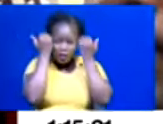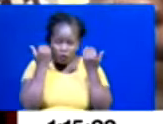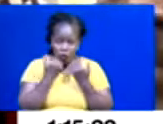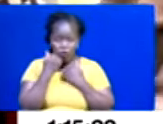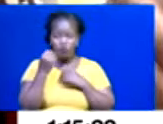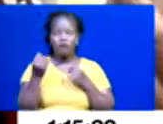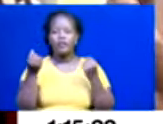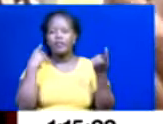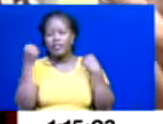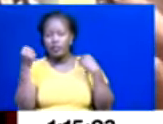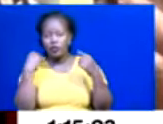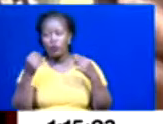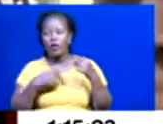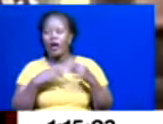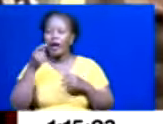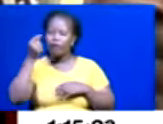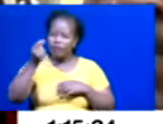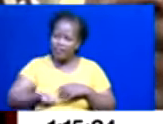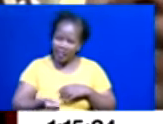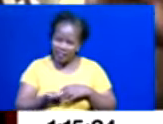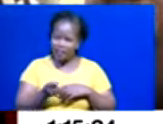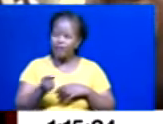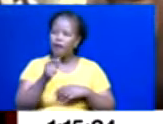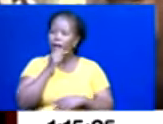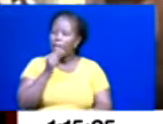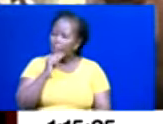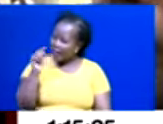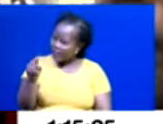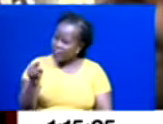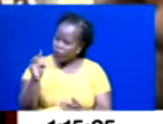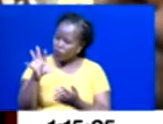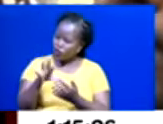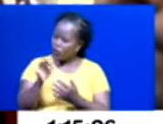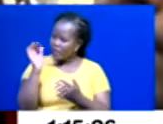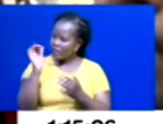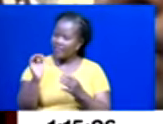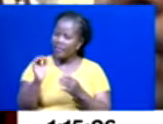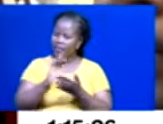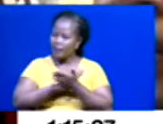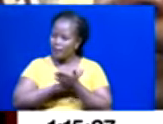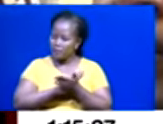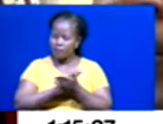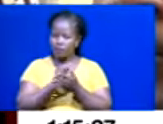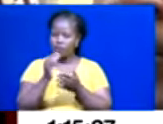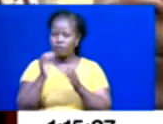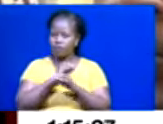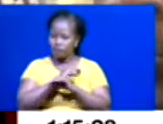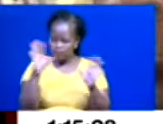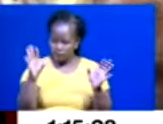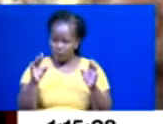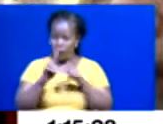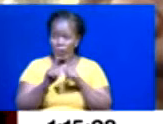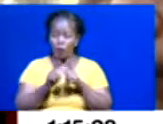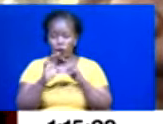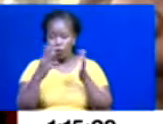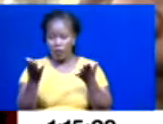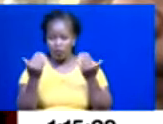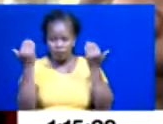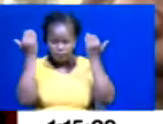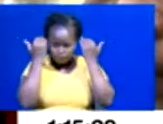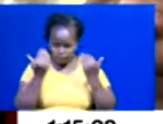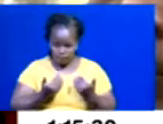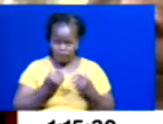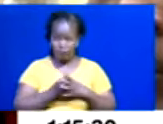ameamua Benjamin Kikurira amerejeshwa kiti yake ambaye Law Court pia alikuwa ameamua.